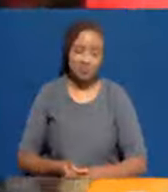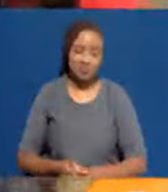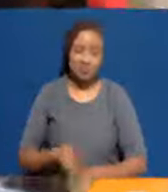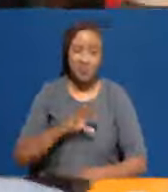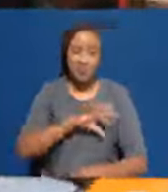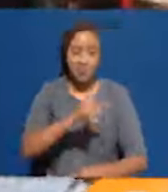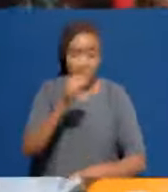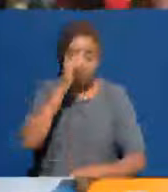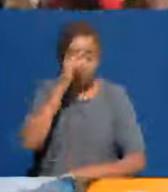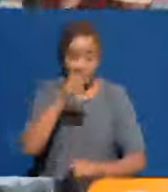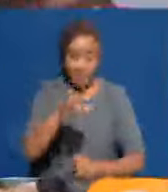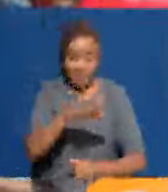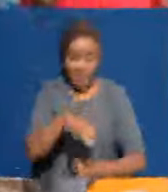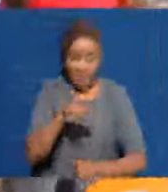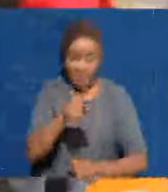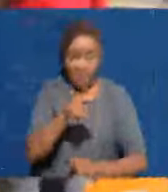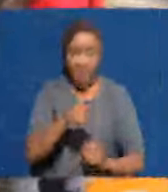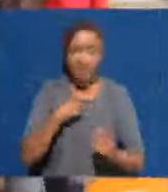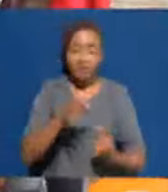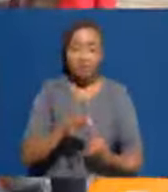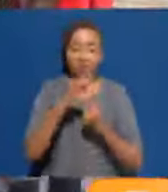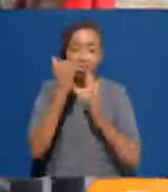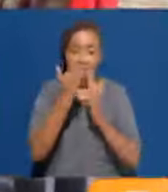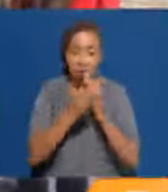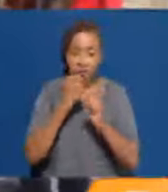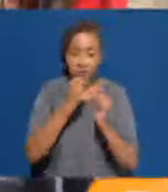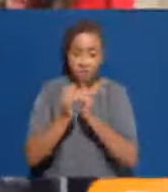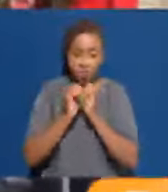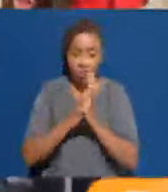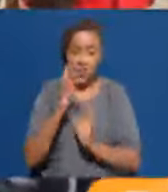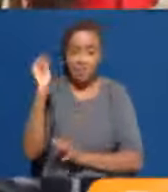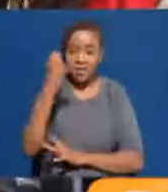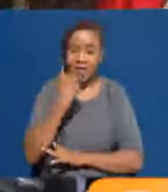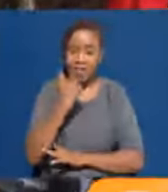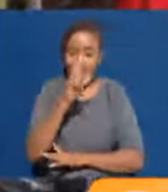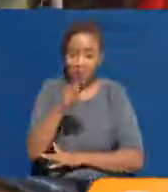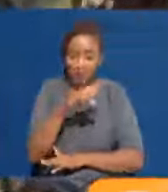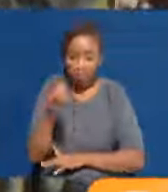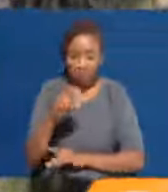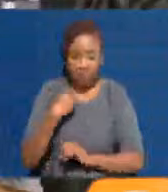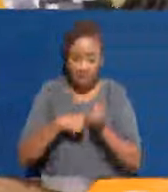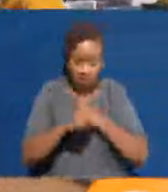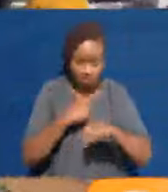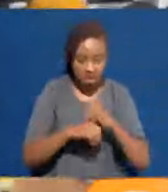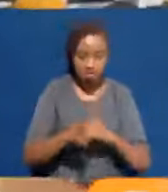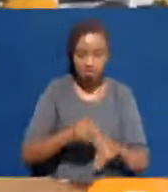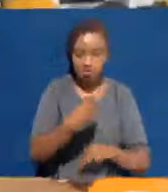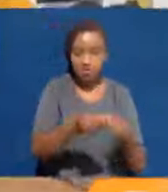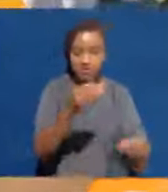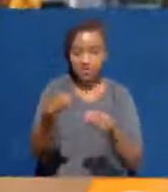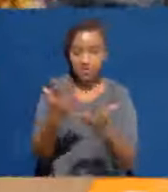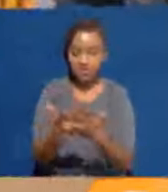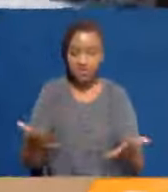of Special Programs and the Kenya Red Cross Society have stepped up efforts to distribute non-food items